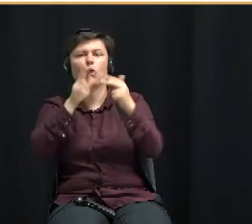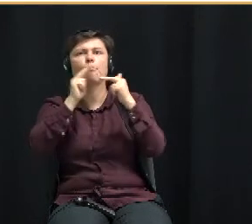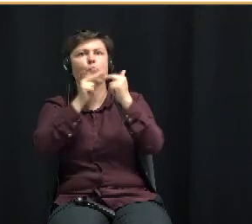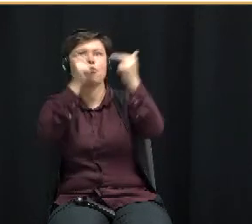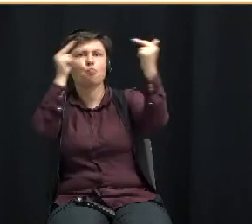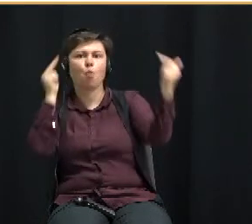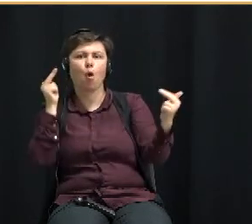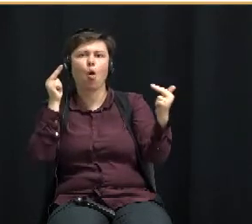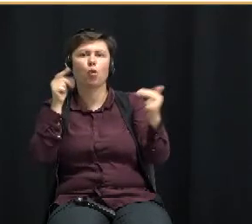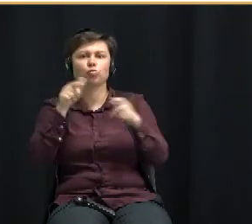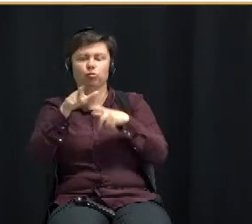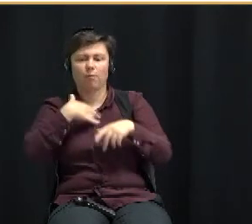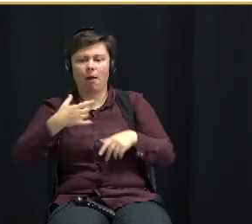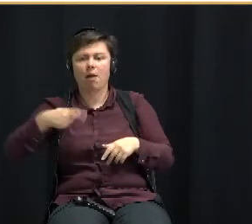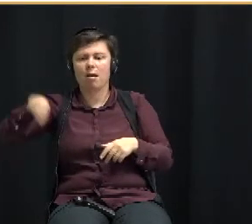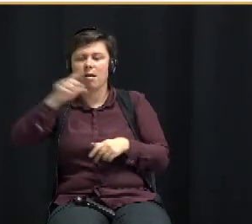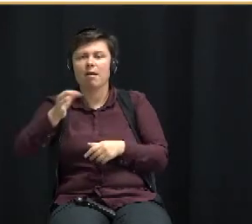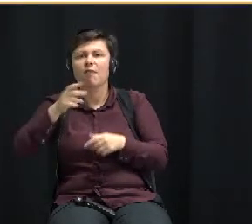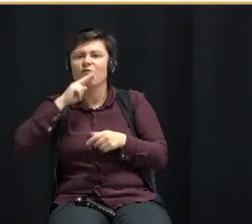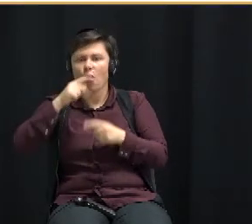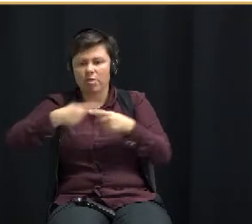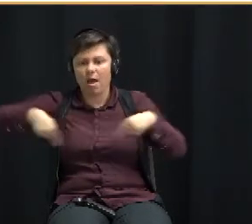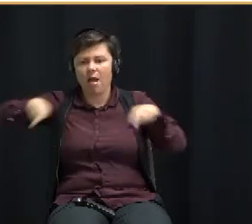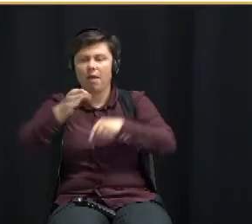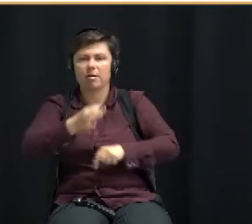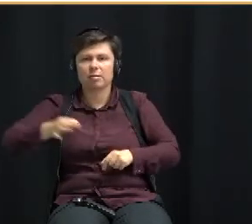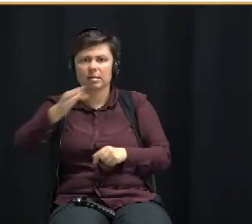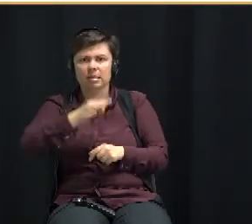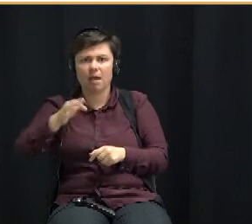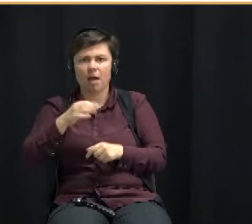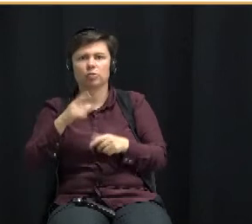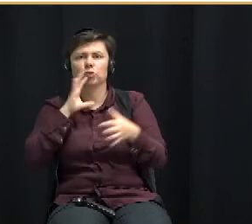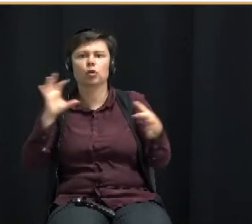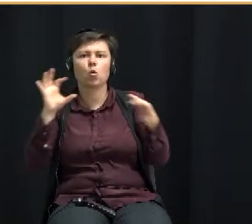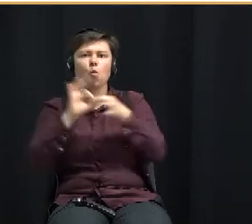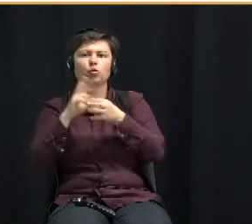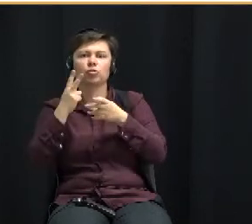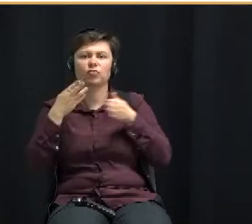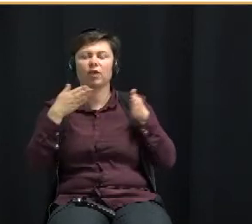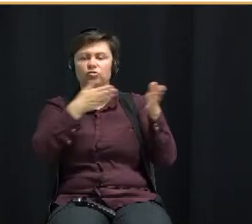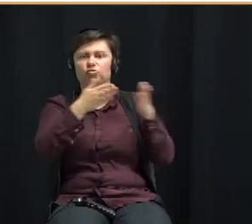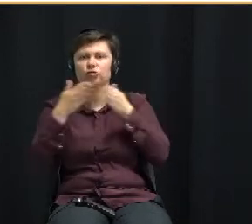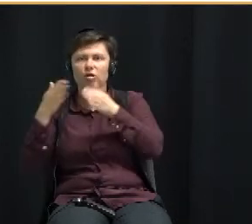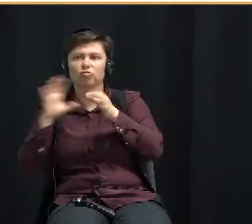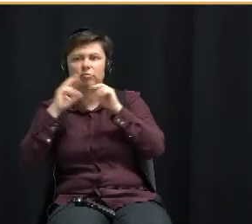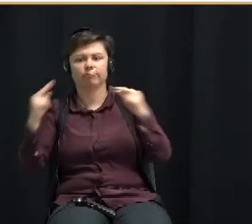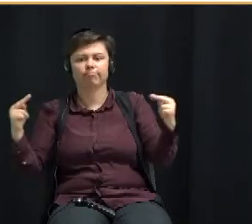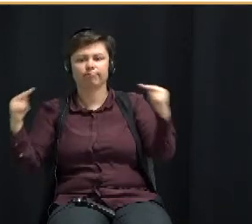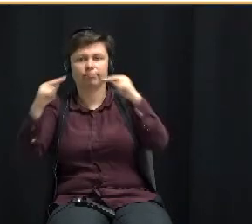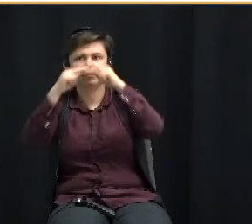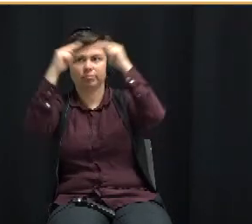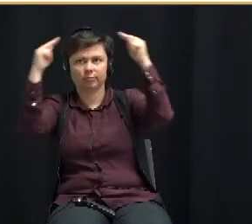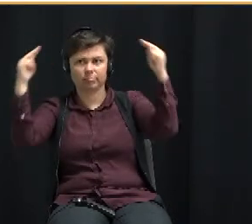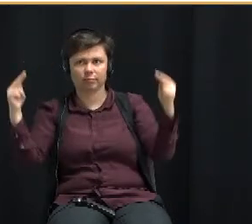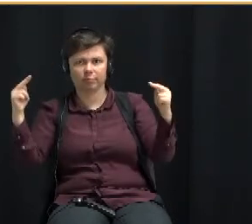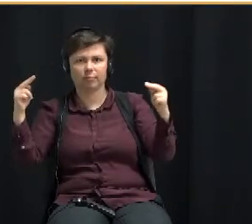side. And this is just a good example of how universal design is a part of the concept and